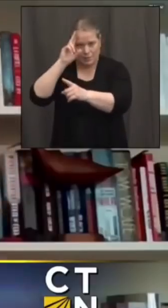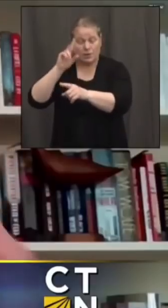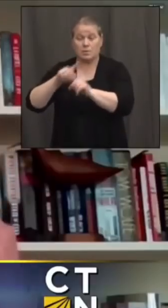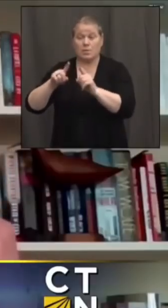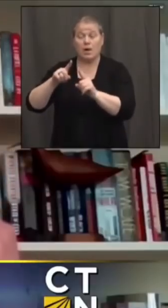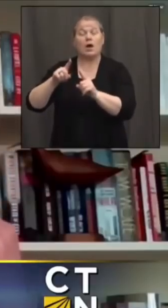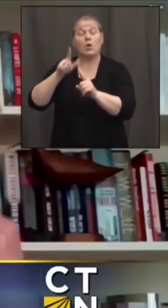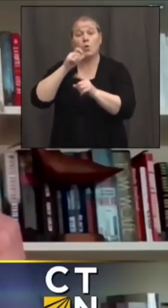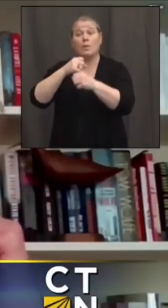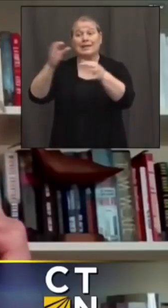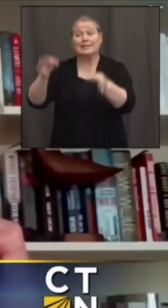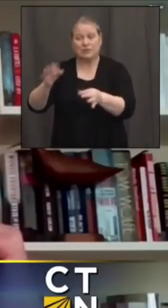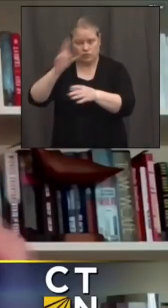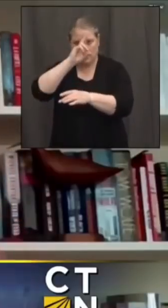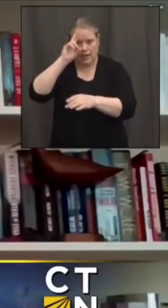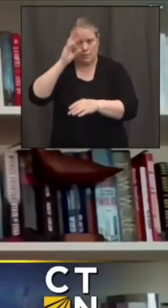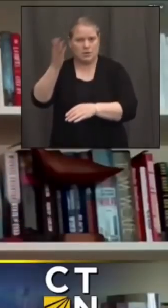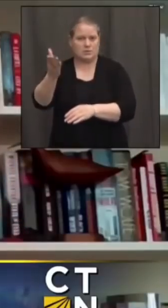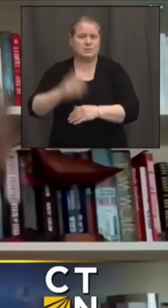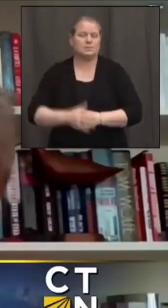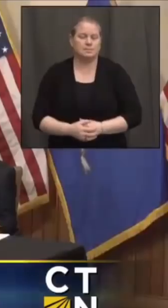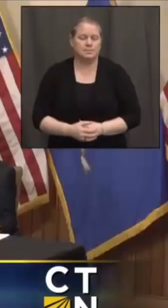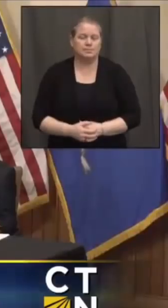actually promulgate the guidelines.